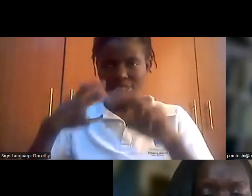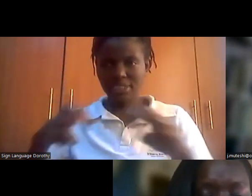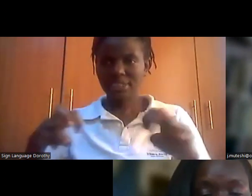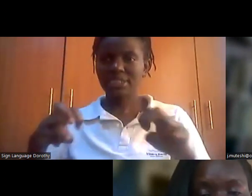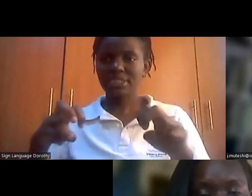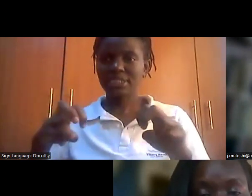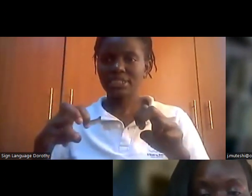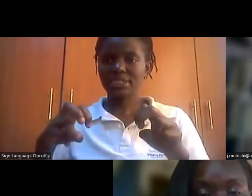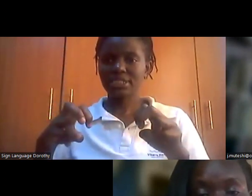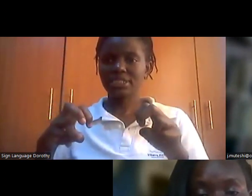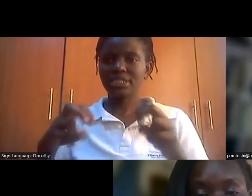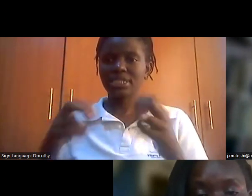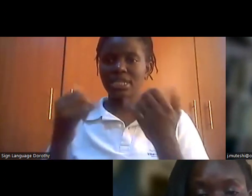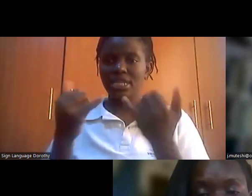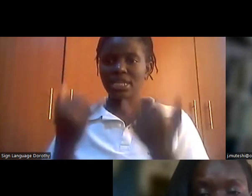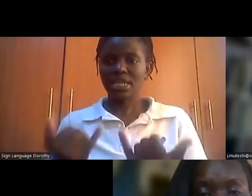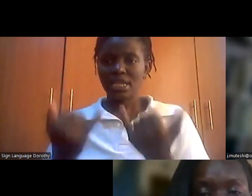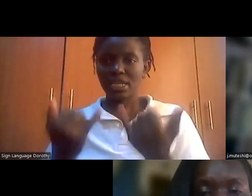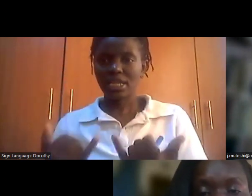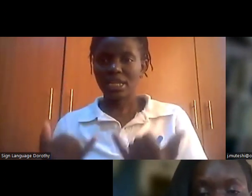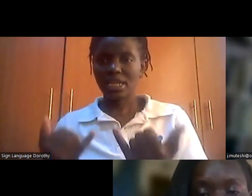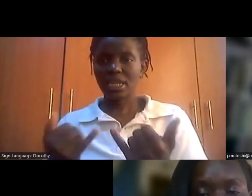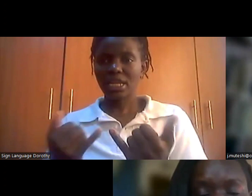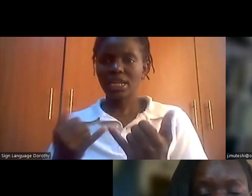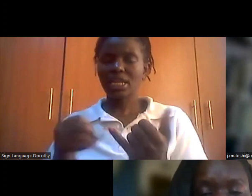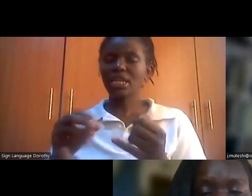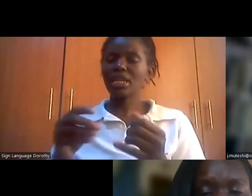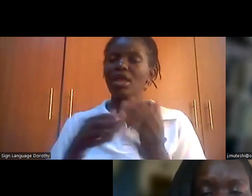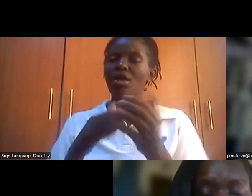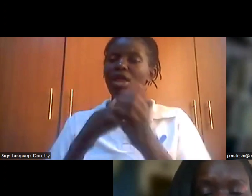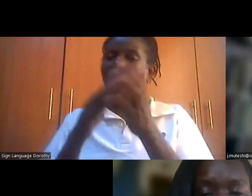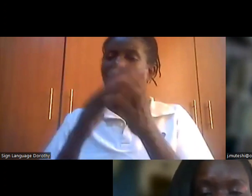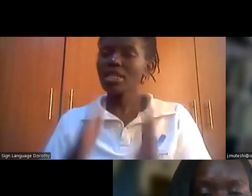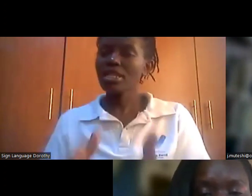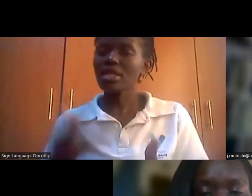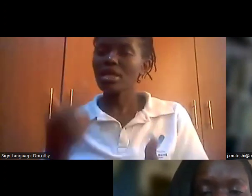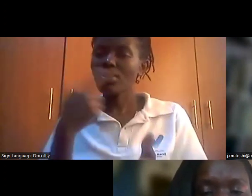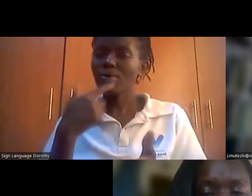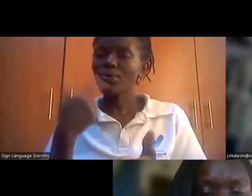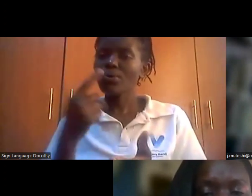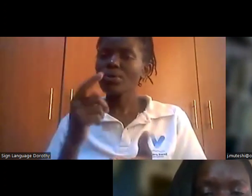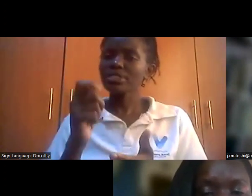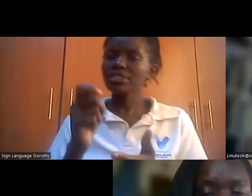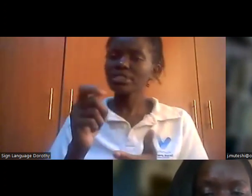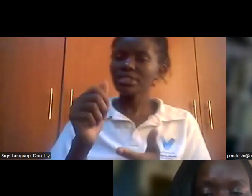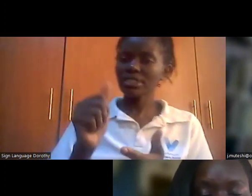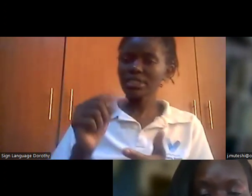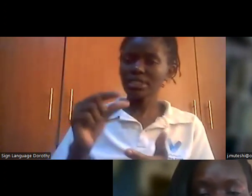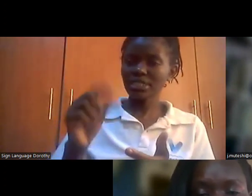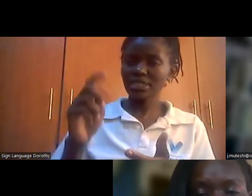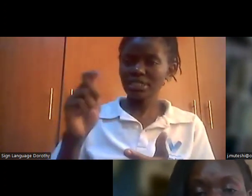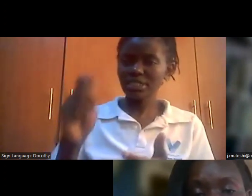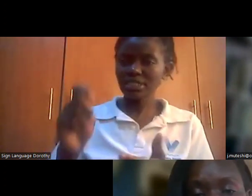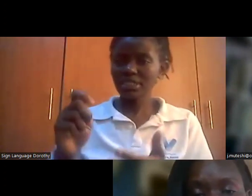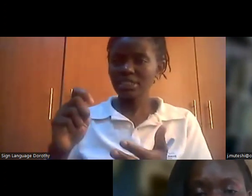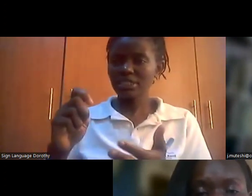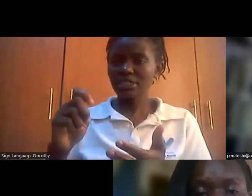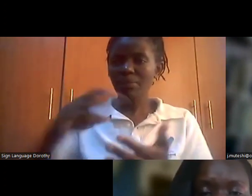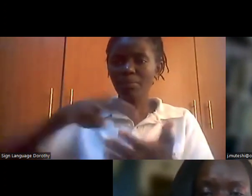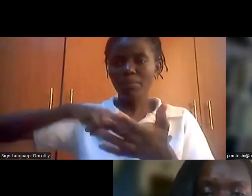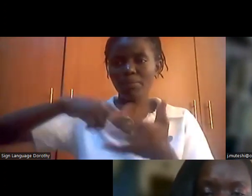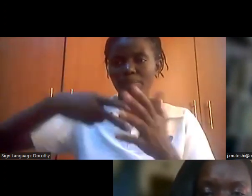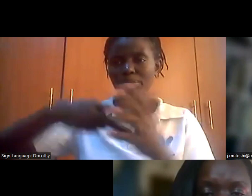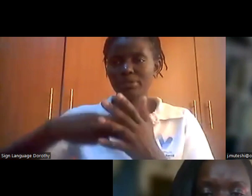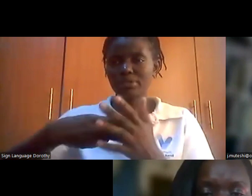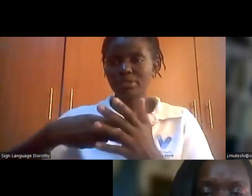the TGG ALM project to implement a project called IREPU, which is MA for the Arise